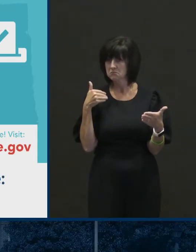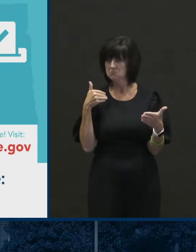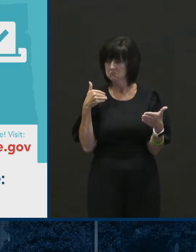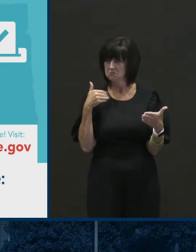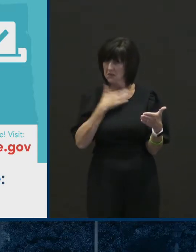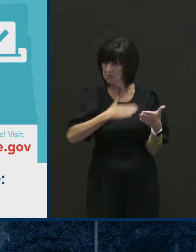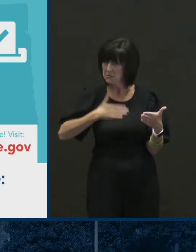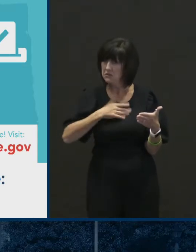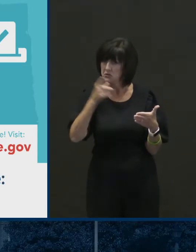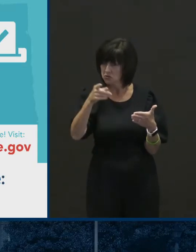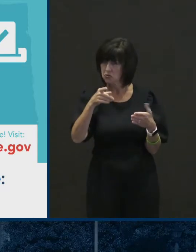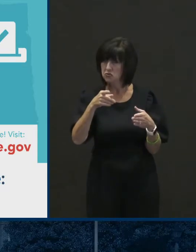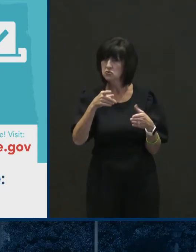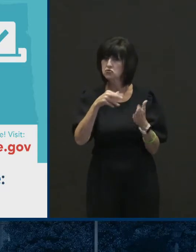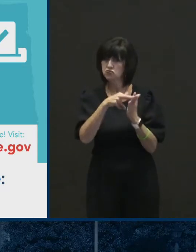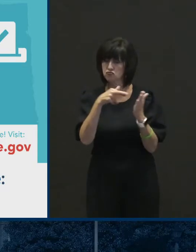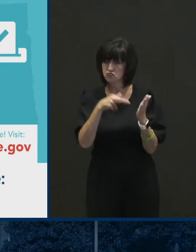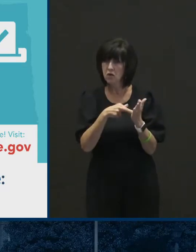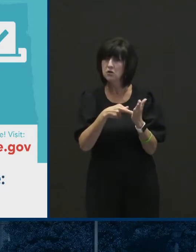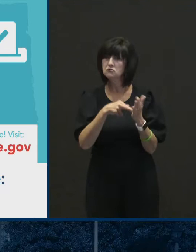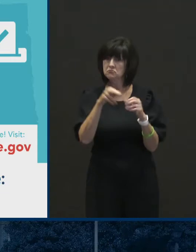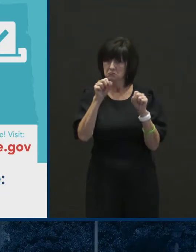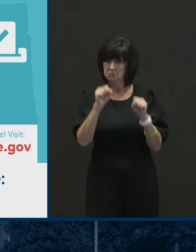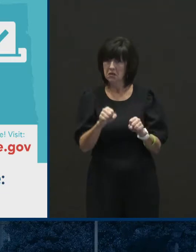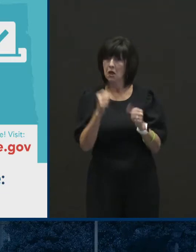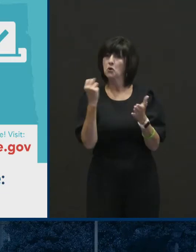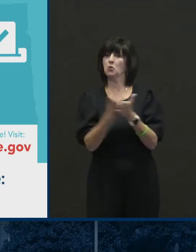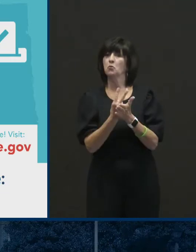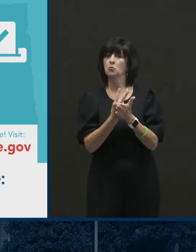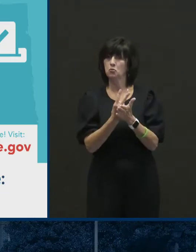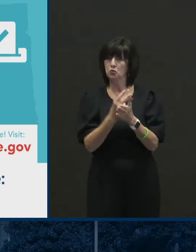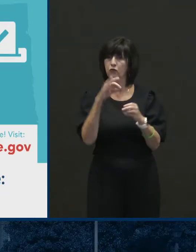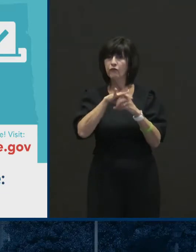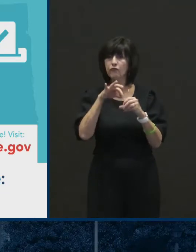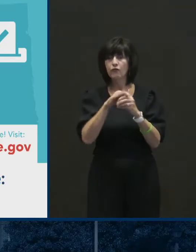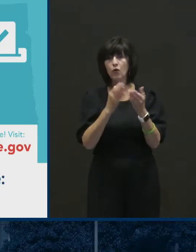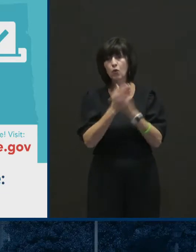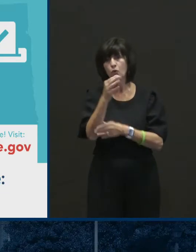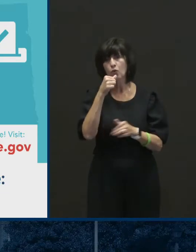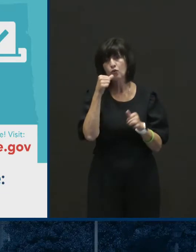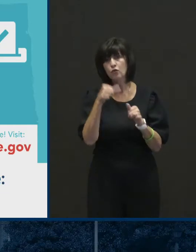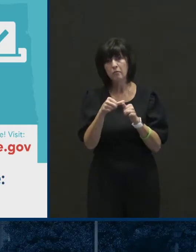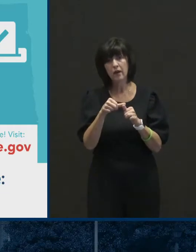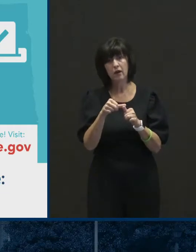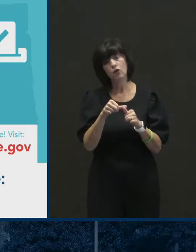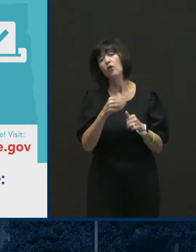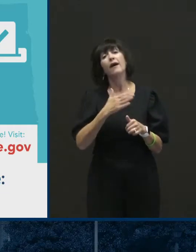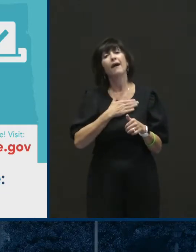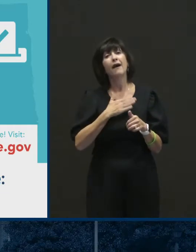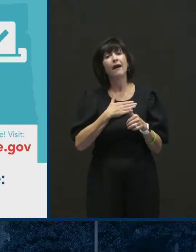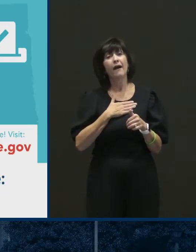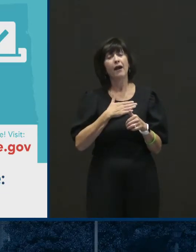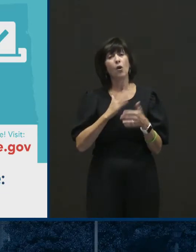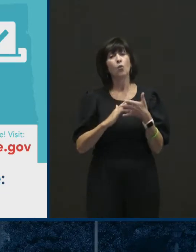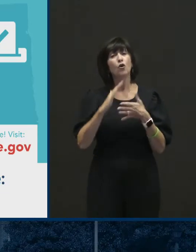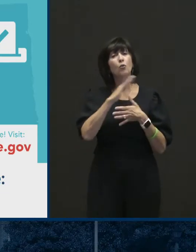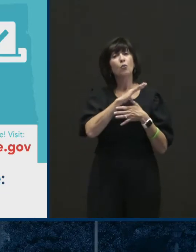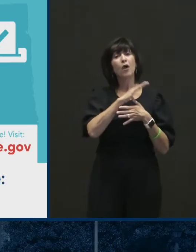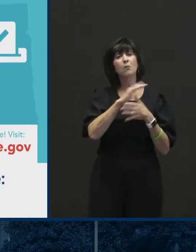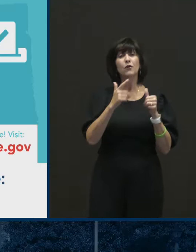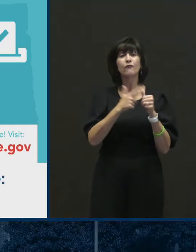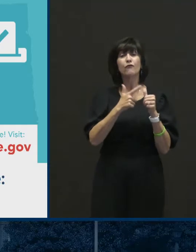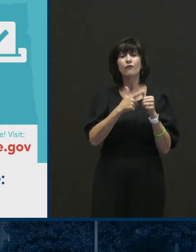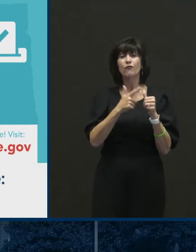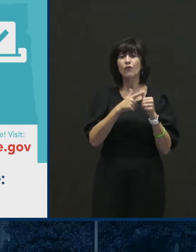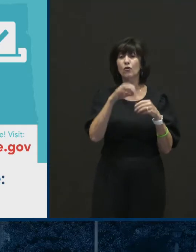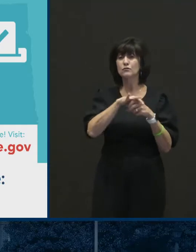to vote by mail. We had overwhelming participation in the primary of a week ago. A lot